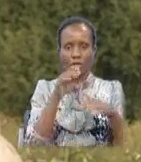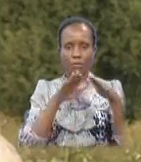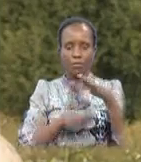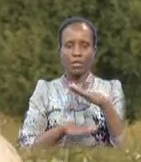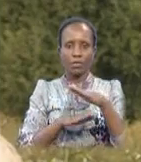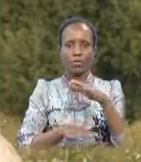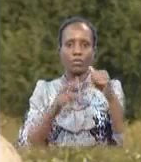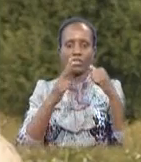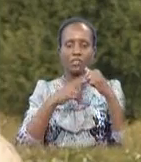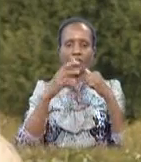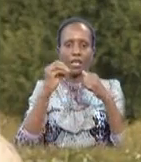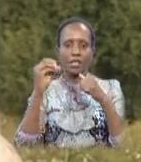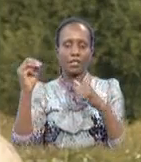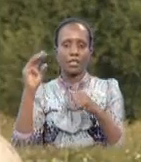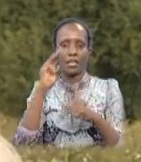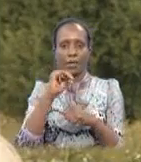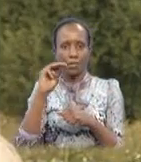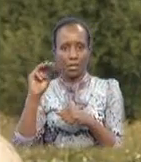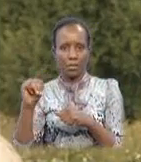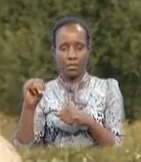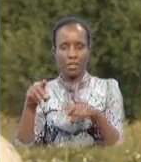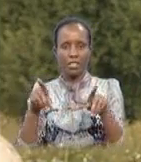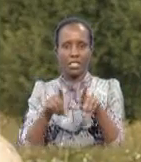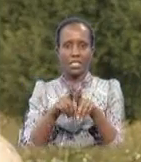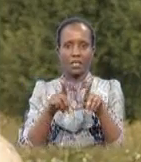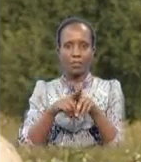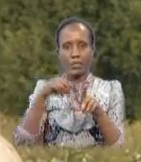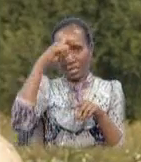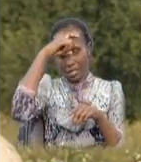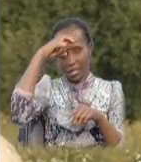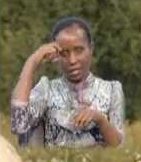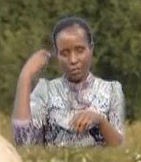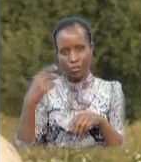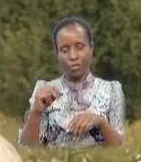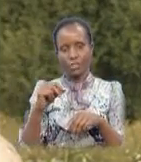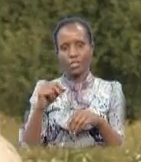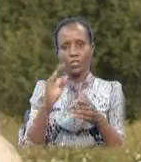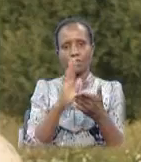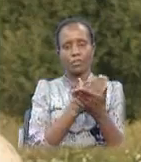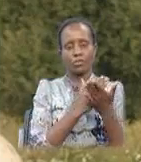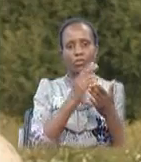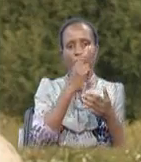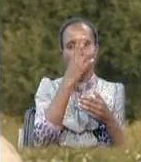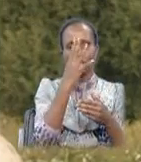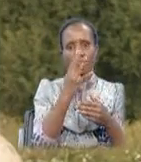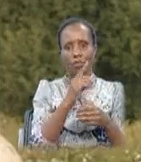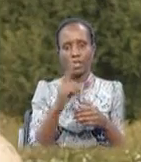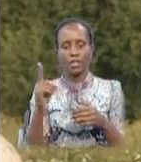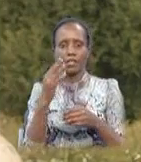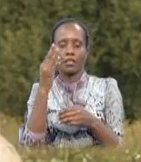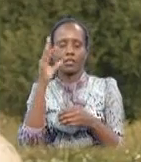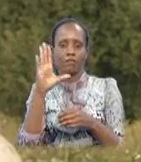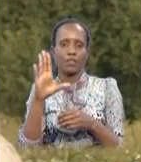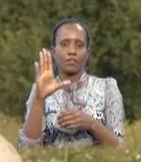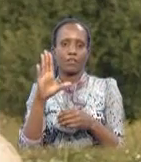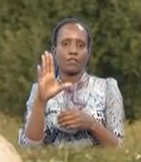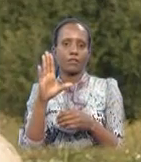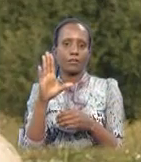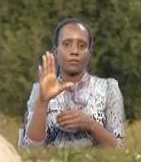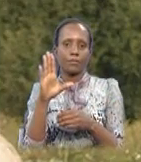700 millimeters, and the temperatures are also fairly high, between 24 and 35 degrees